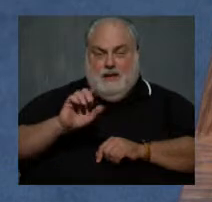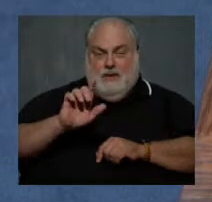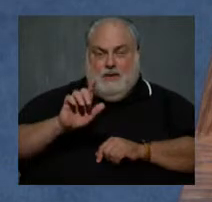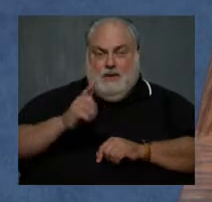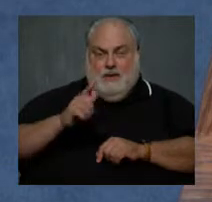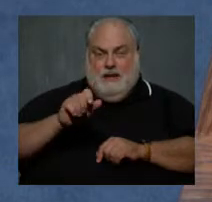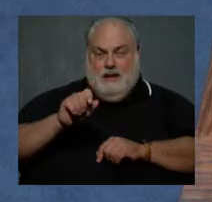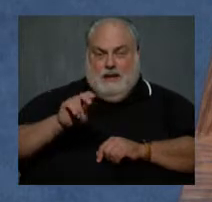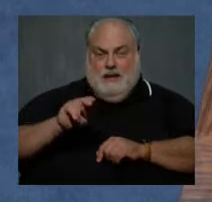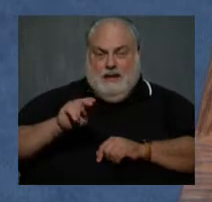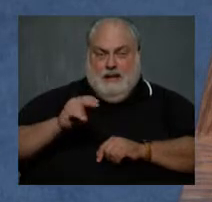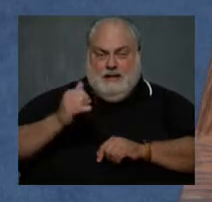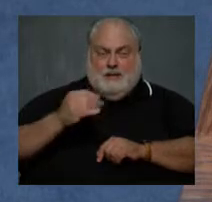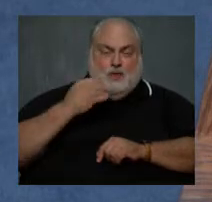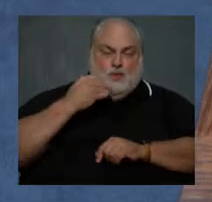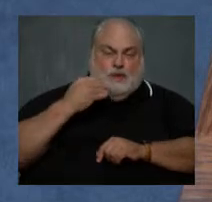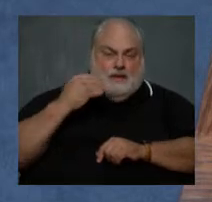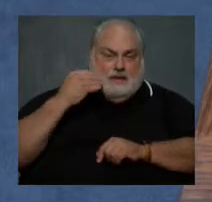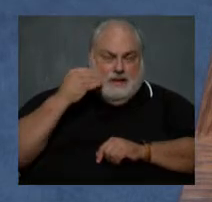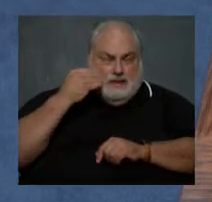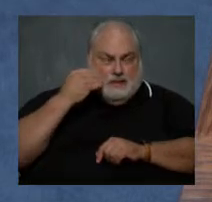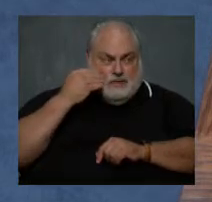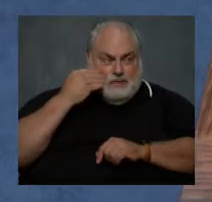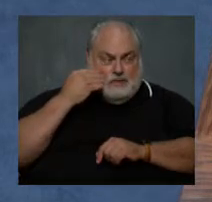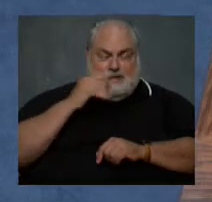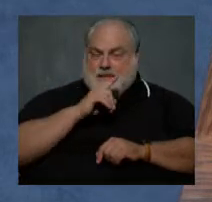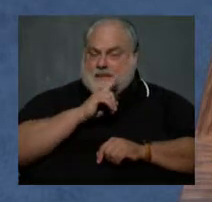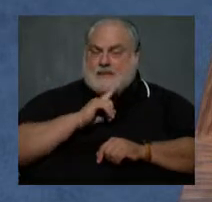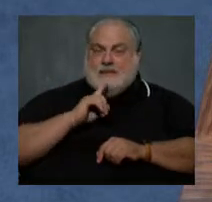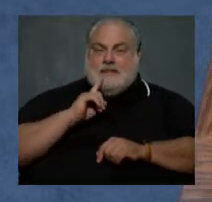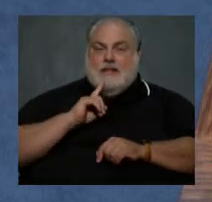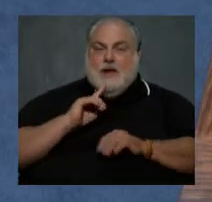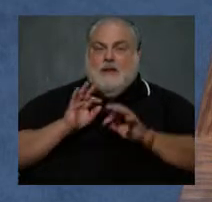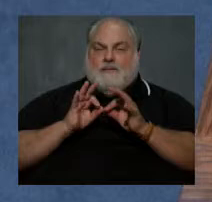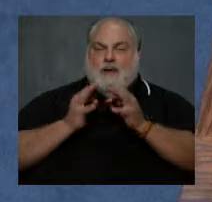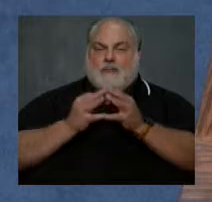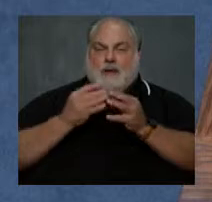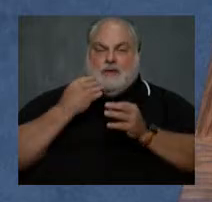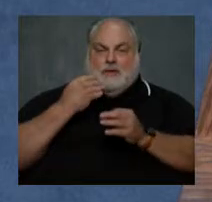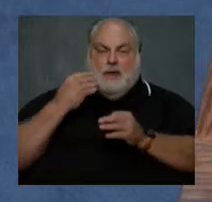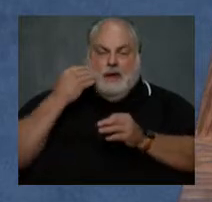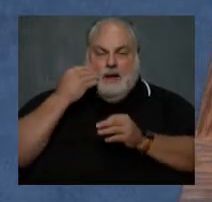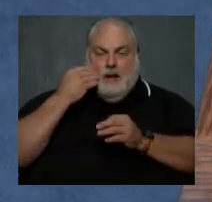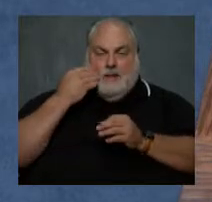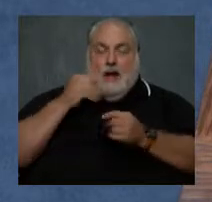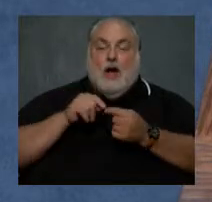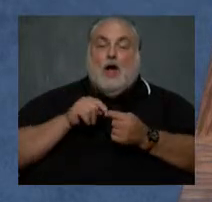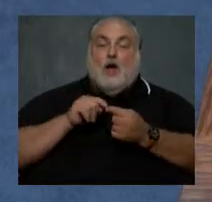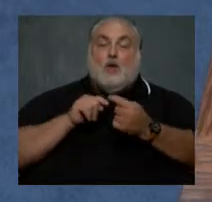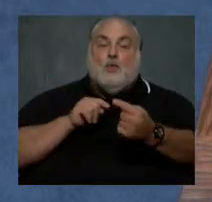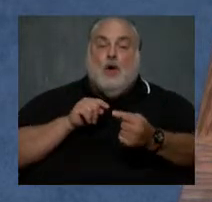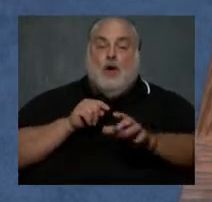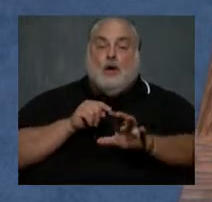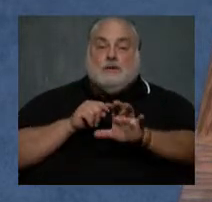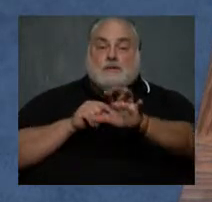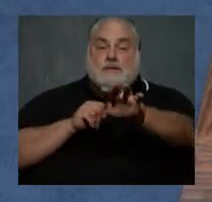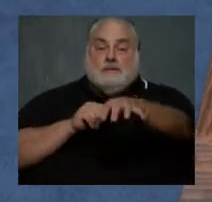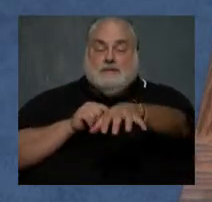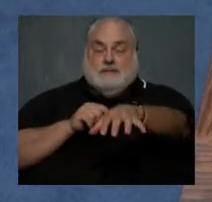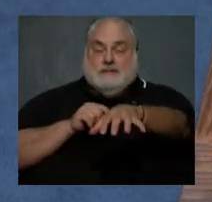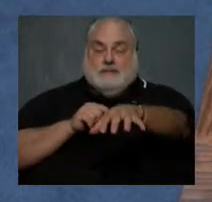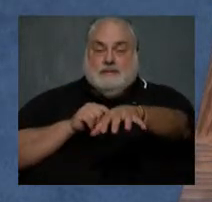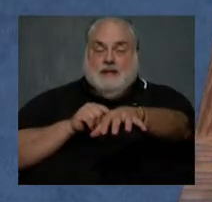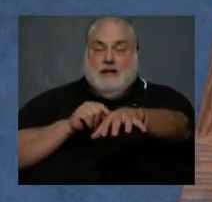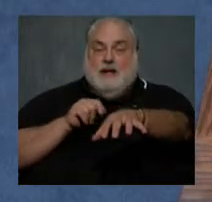and that's a residential, it's, I guess, a single-family dwelling. And directly across from my